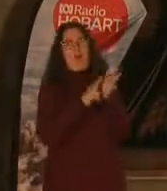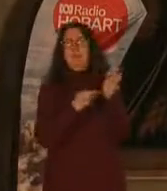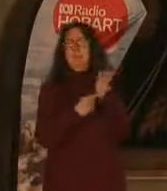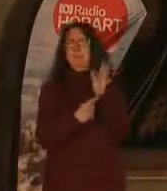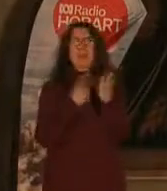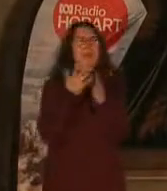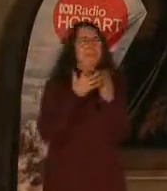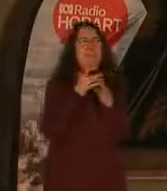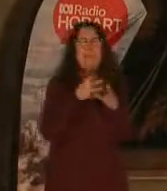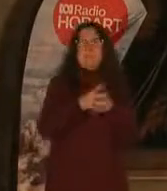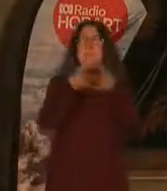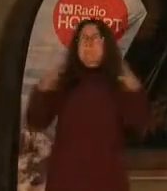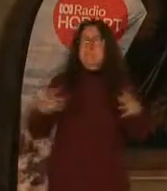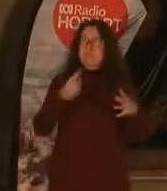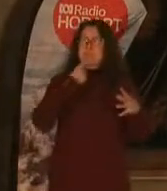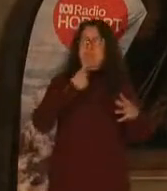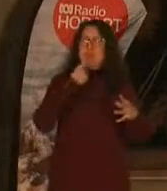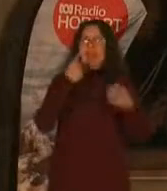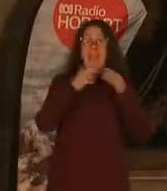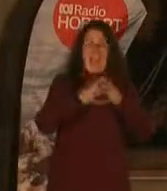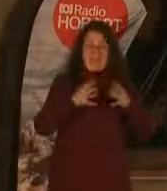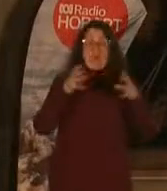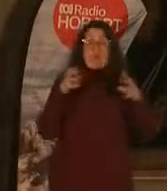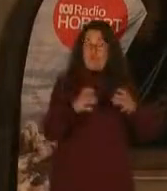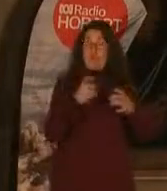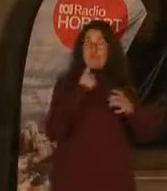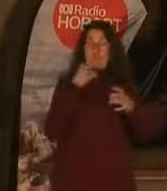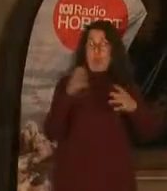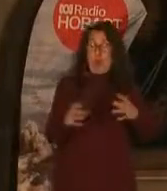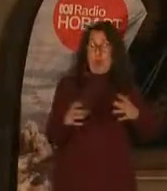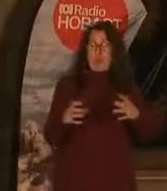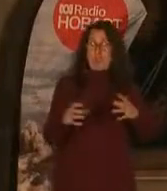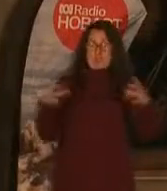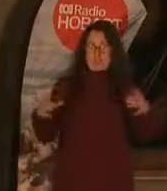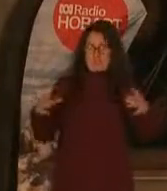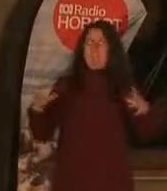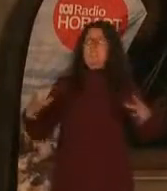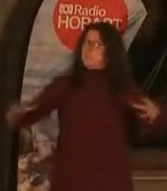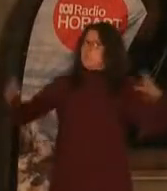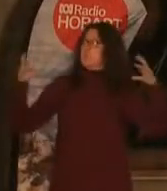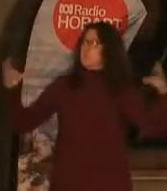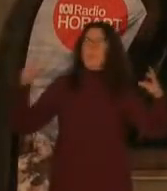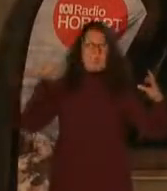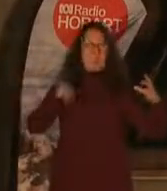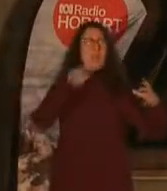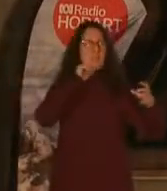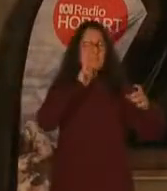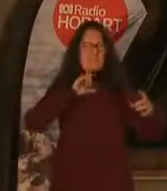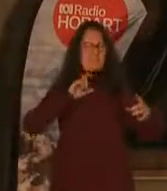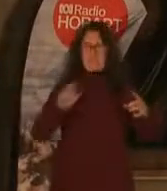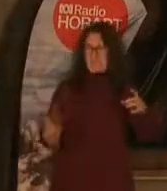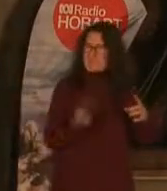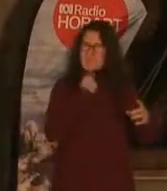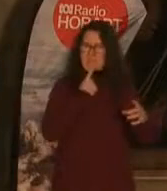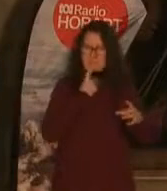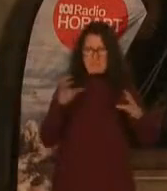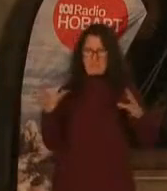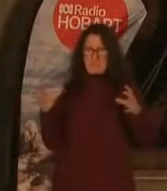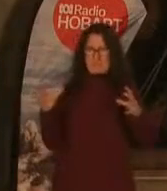rock is a rock, you know, a big rock is going to be damn solid. And so that's how